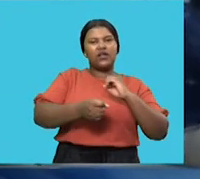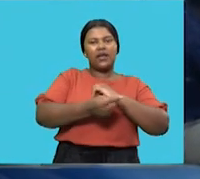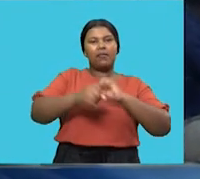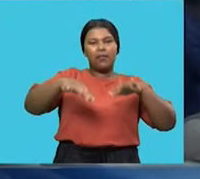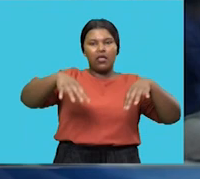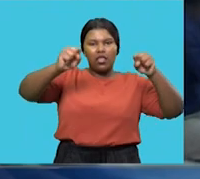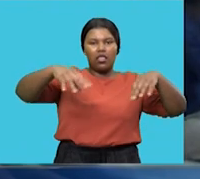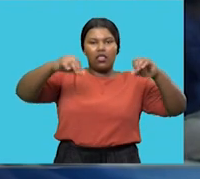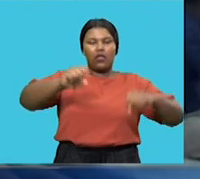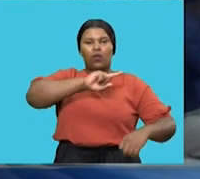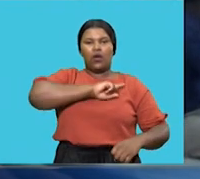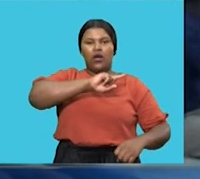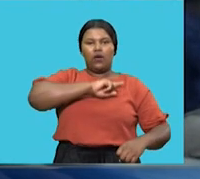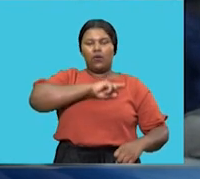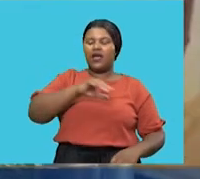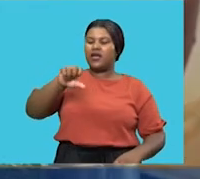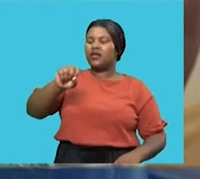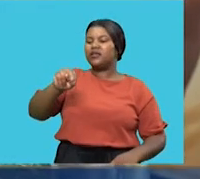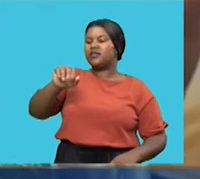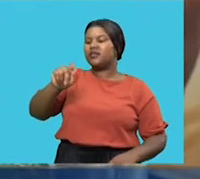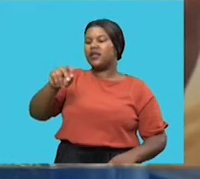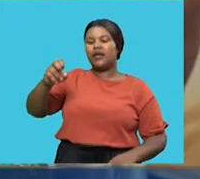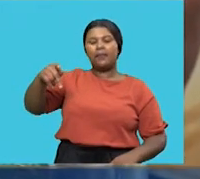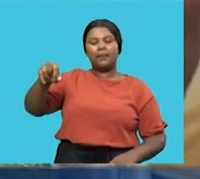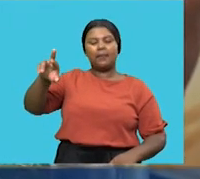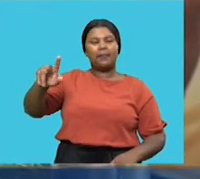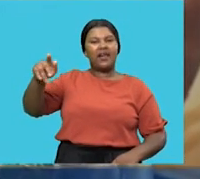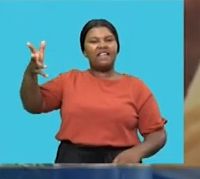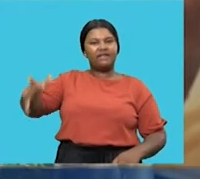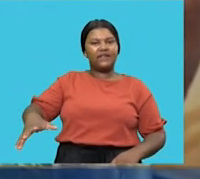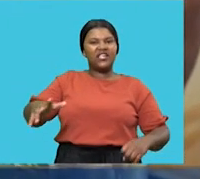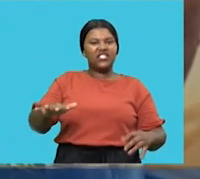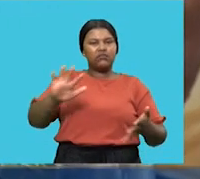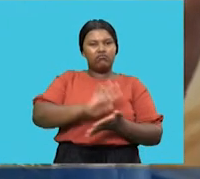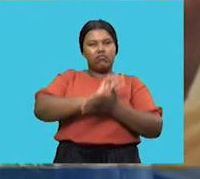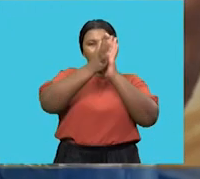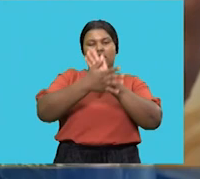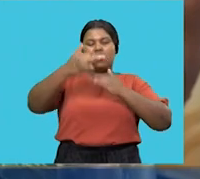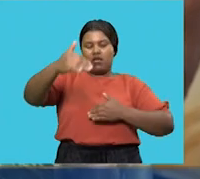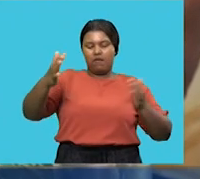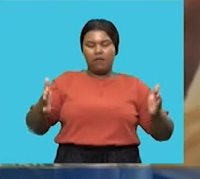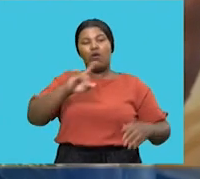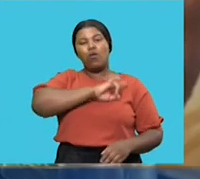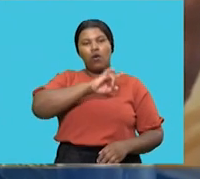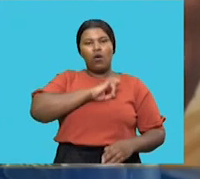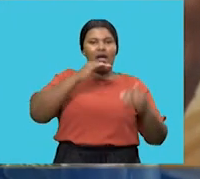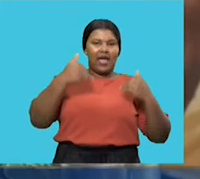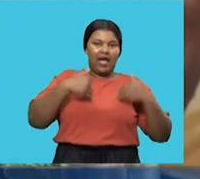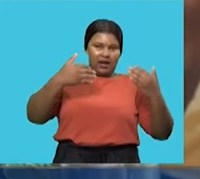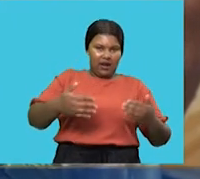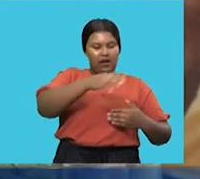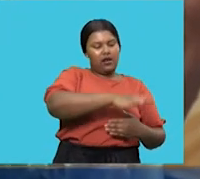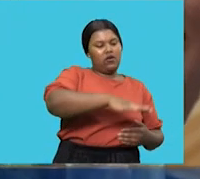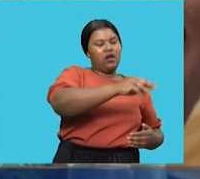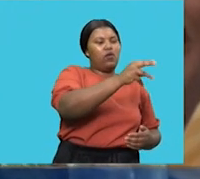kulandela ukuba lo mphakathi wabhekana nokushelwa isikhubu sogesi ngonyaka owedlule nokuyinto kube ukuthi yaqala ukwenzeka kuward 50